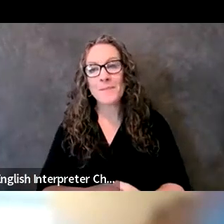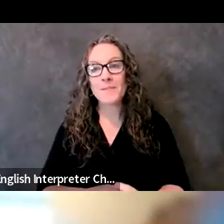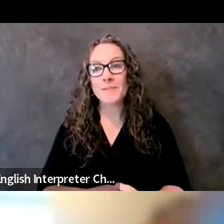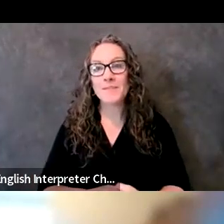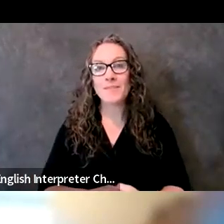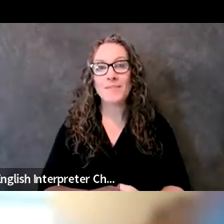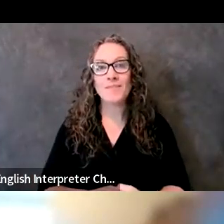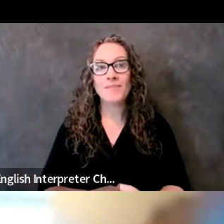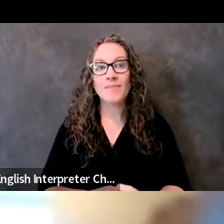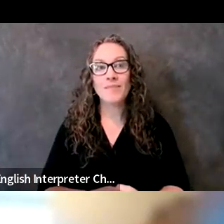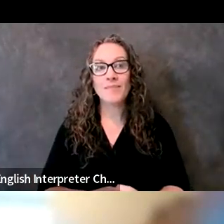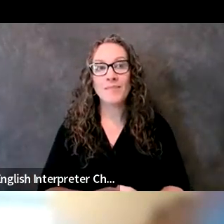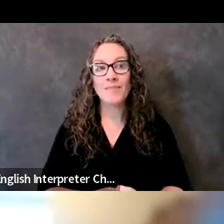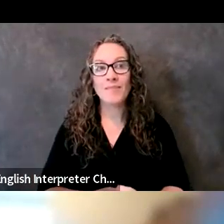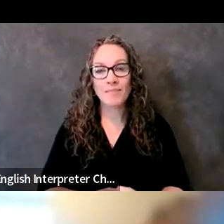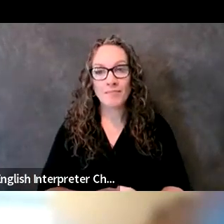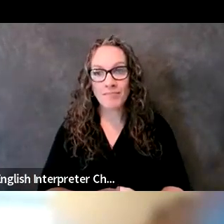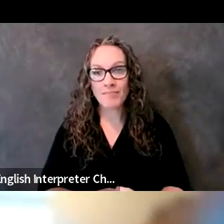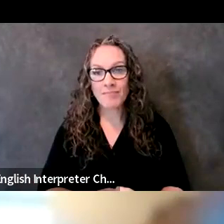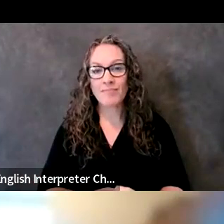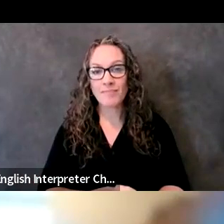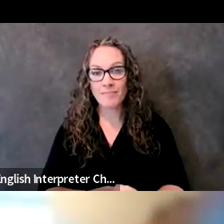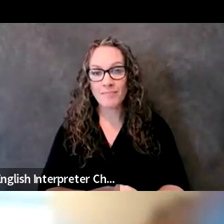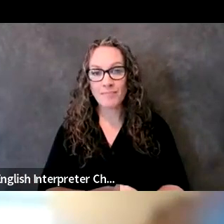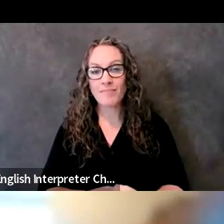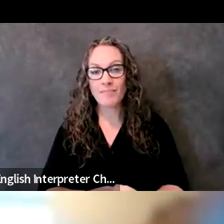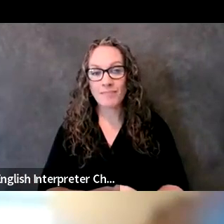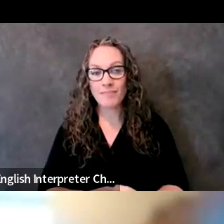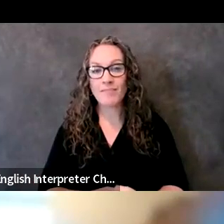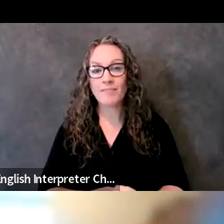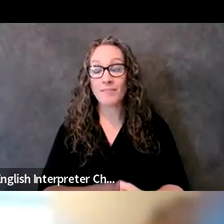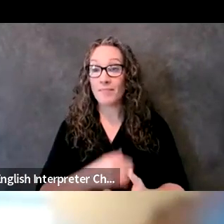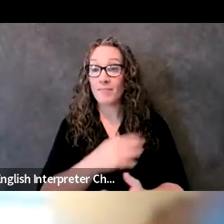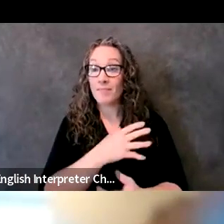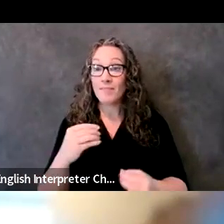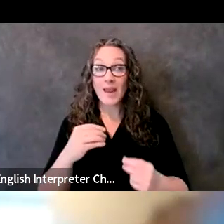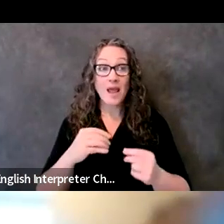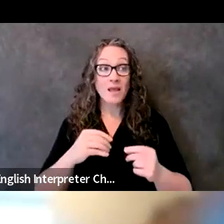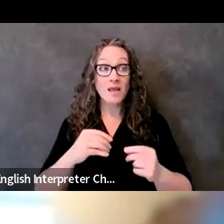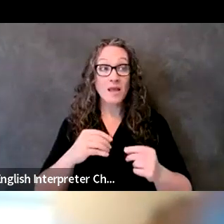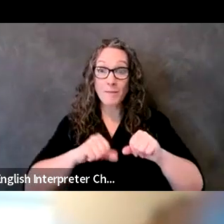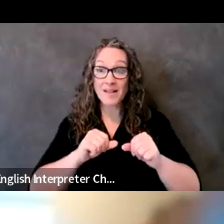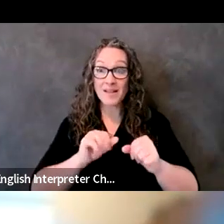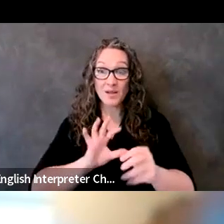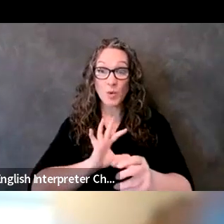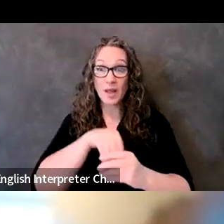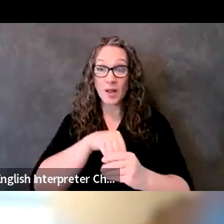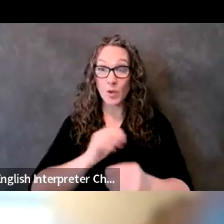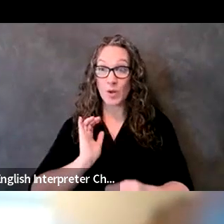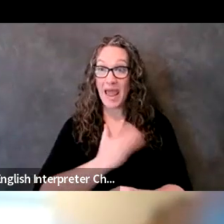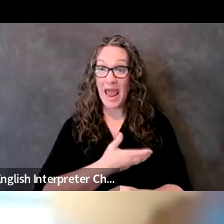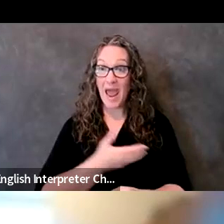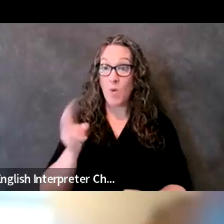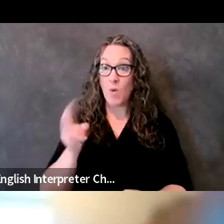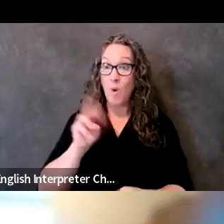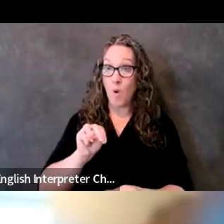Being able to be inclusive of our own needs, because some of us may